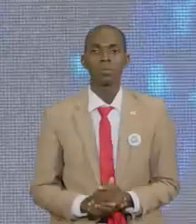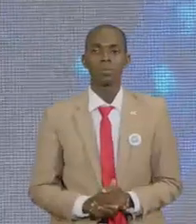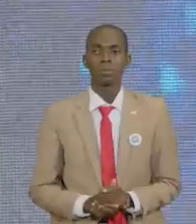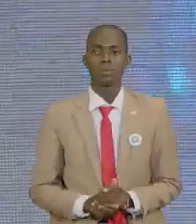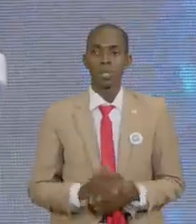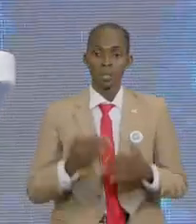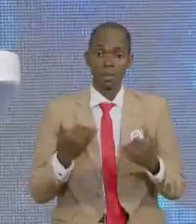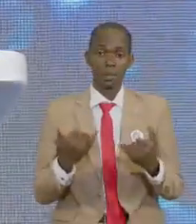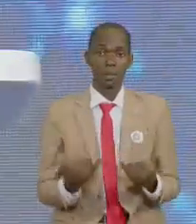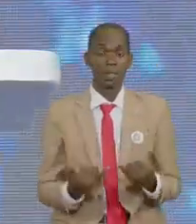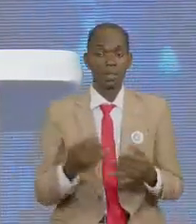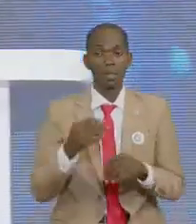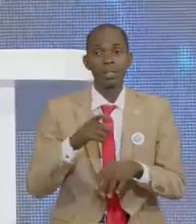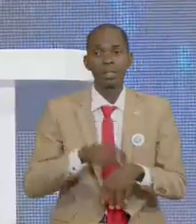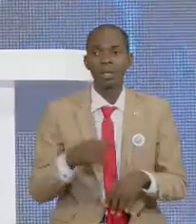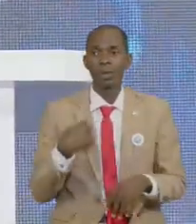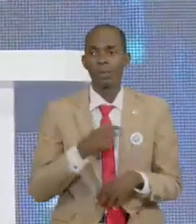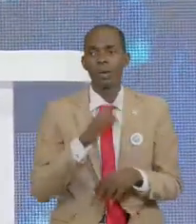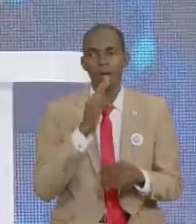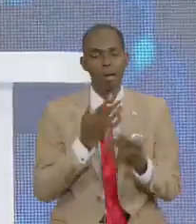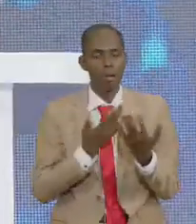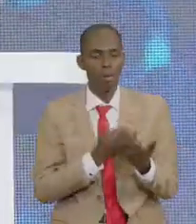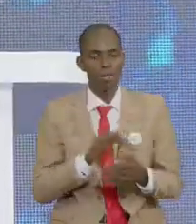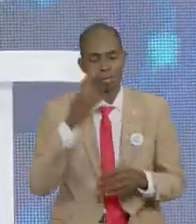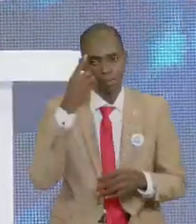Now the time we're waiting for.